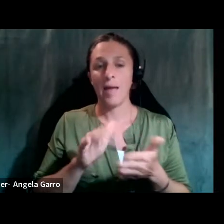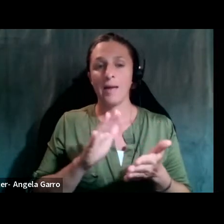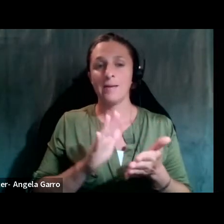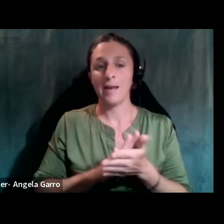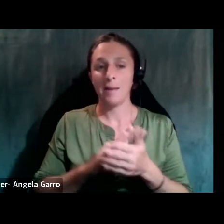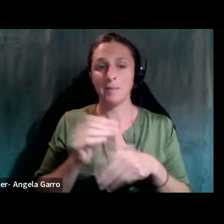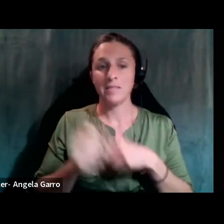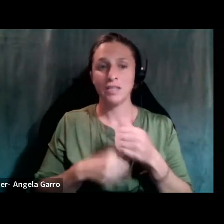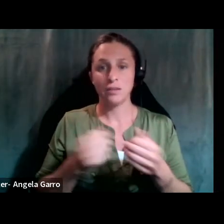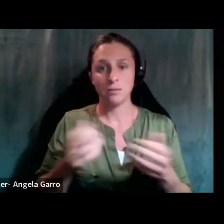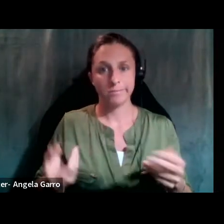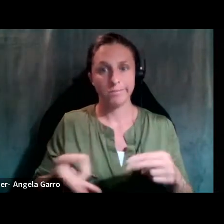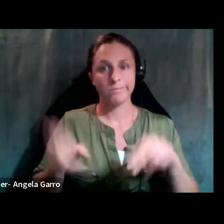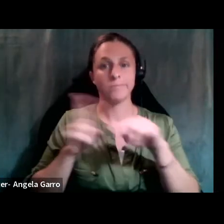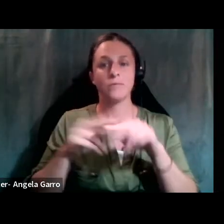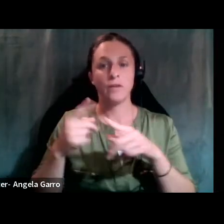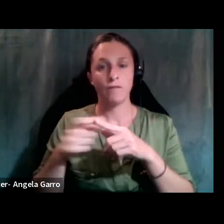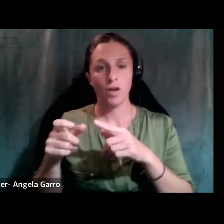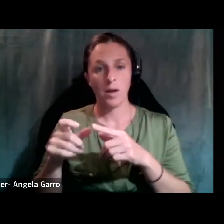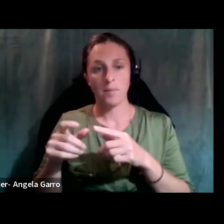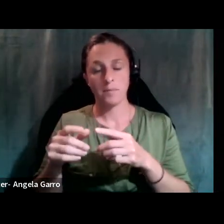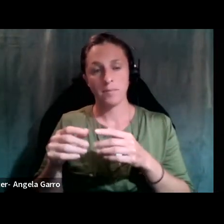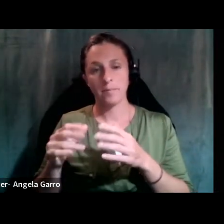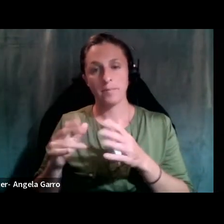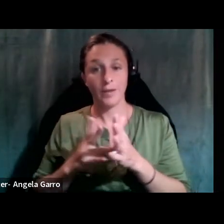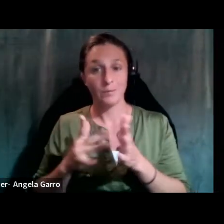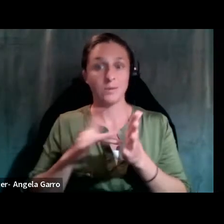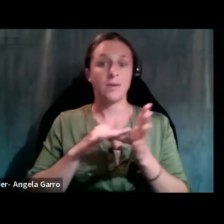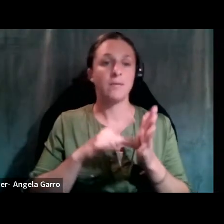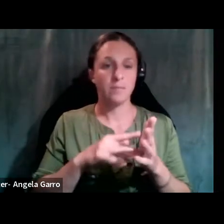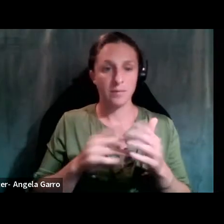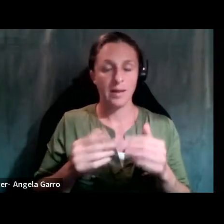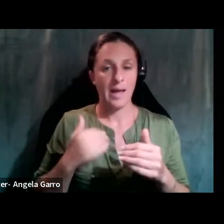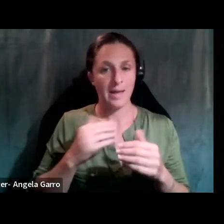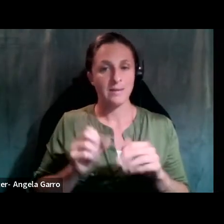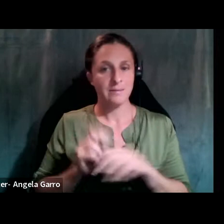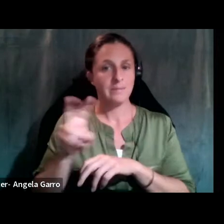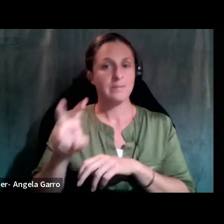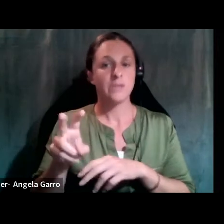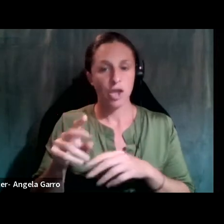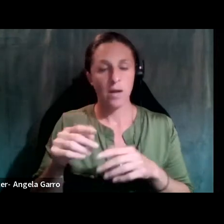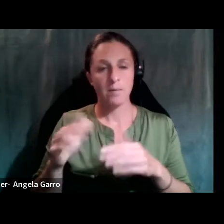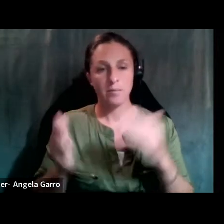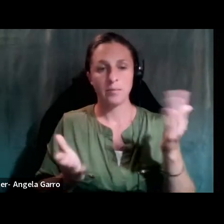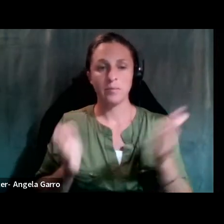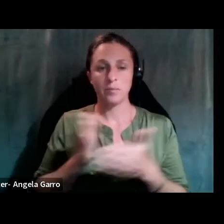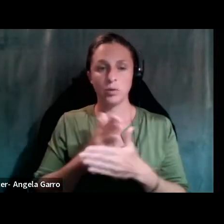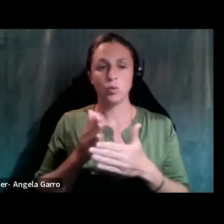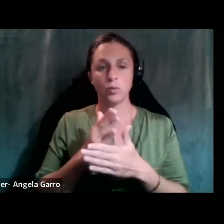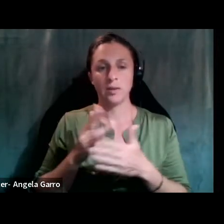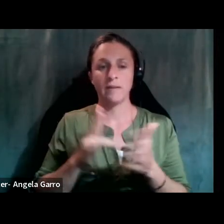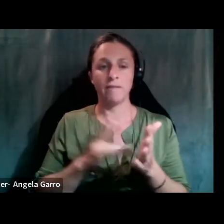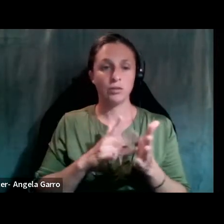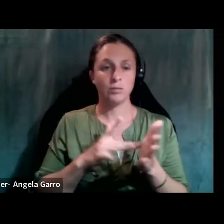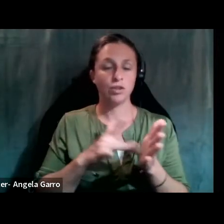come sophomore year. As we know, it does, there is an academic leap of rigor between freshman and sophomore year